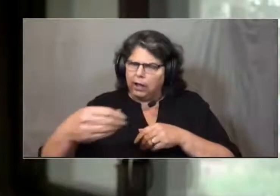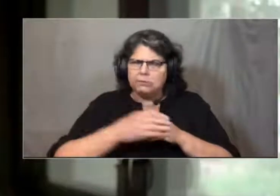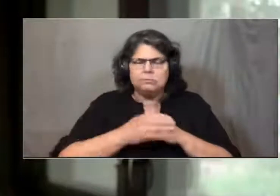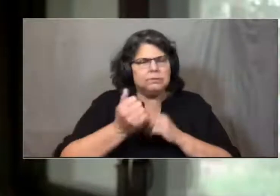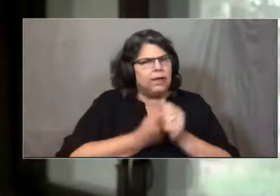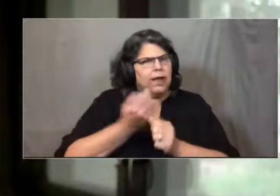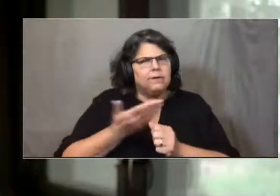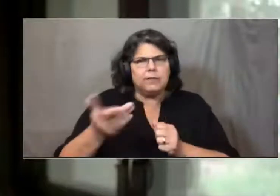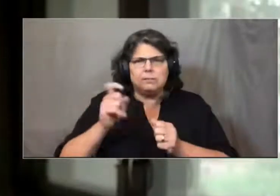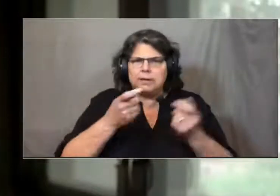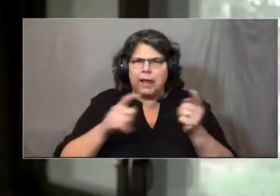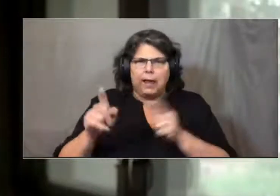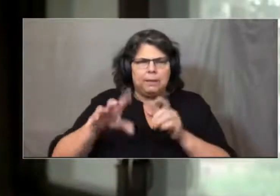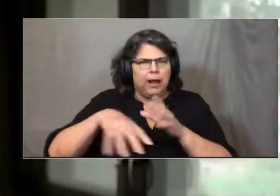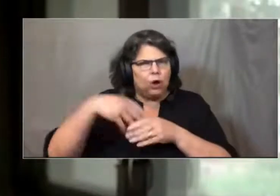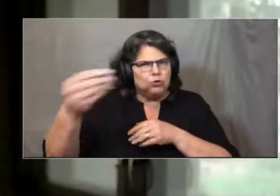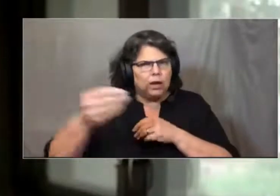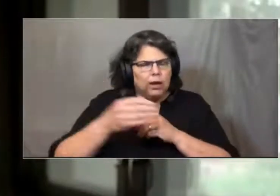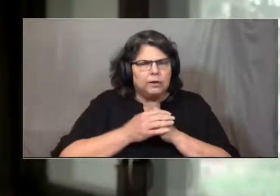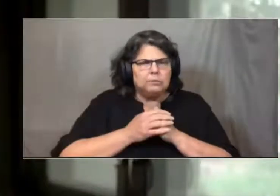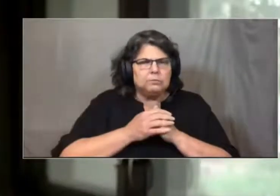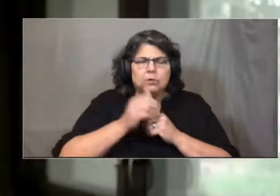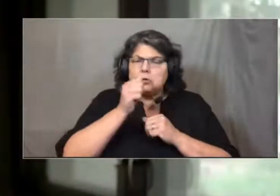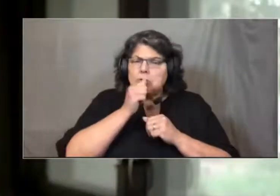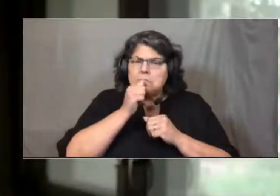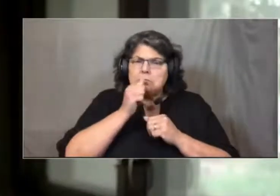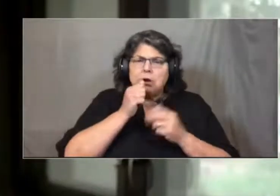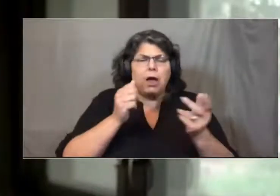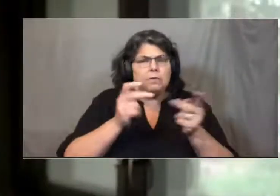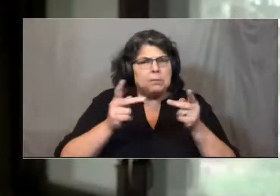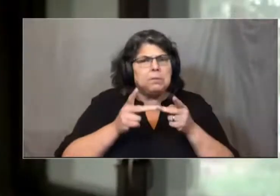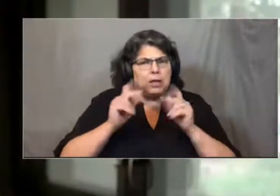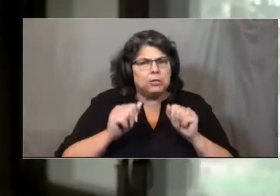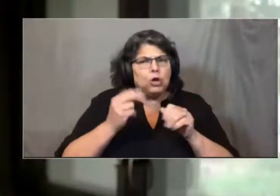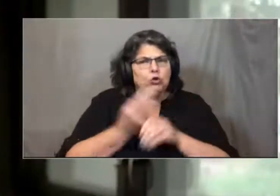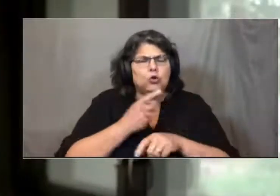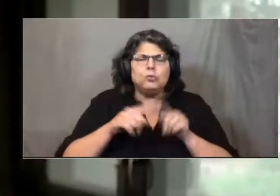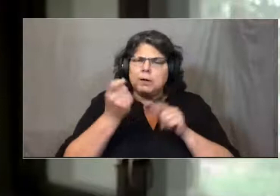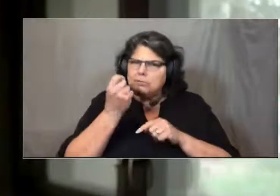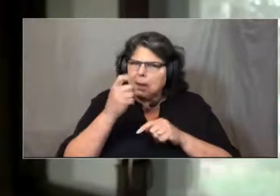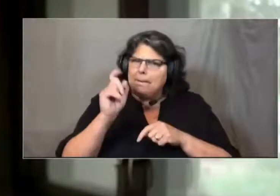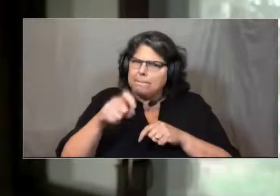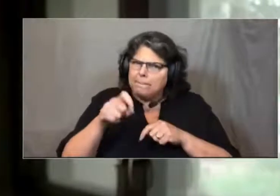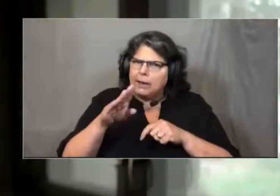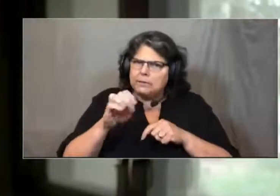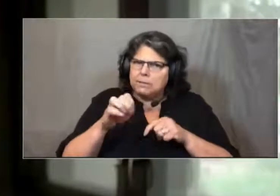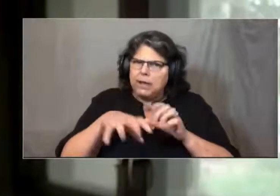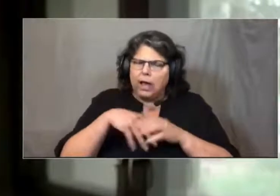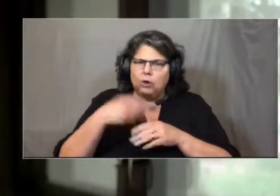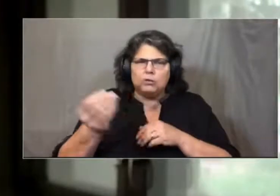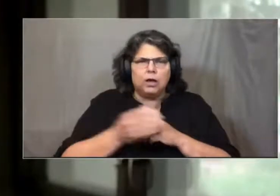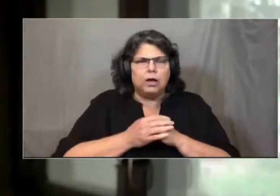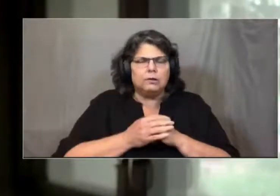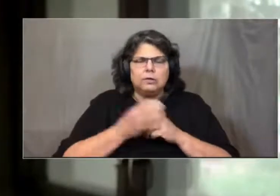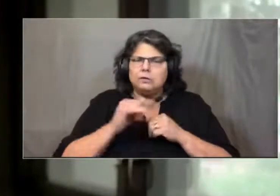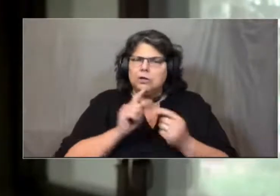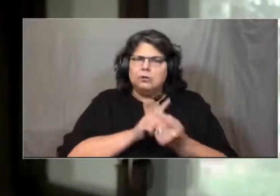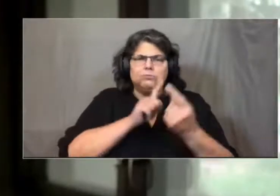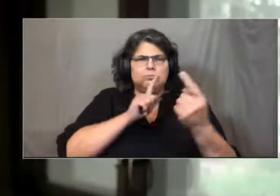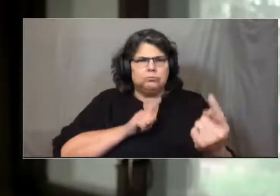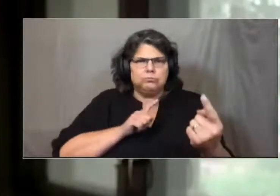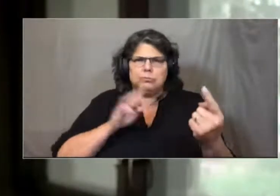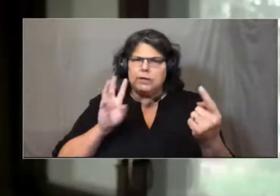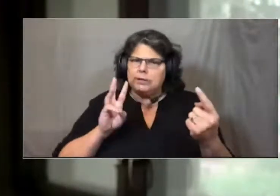outside. So a private venue could be utilized, but it's outside. The distance should be maintaining the 6-foot distance